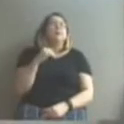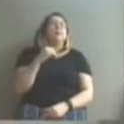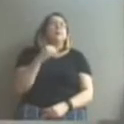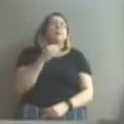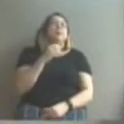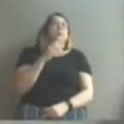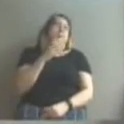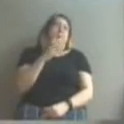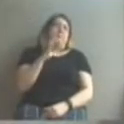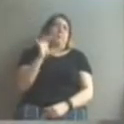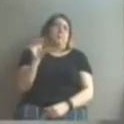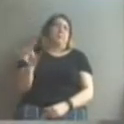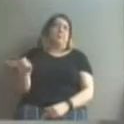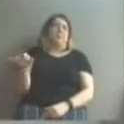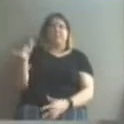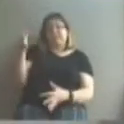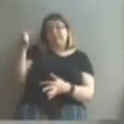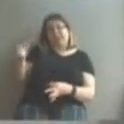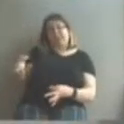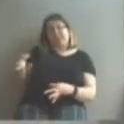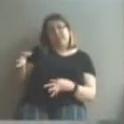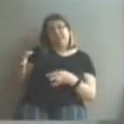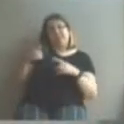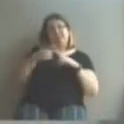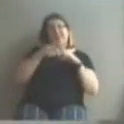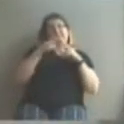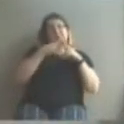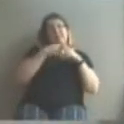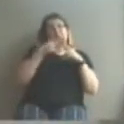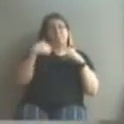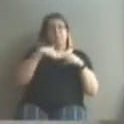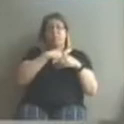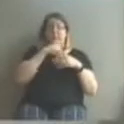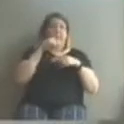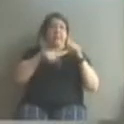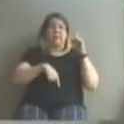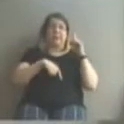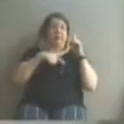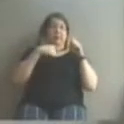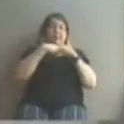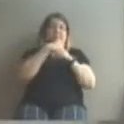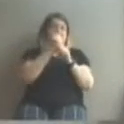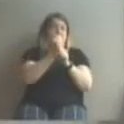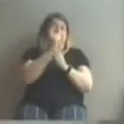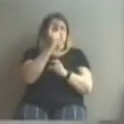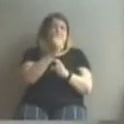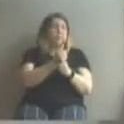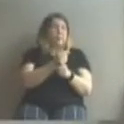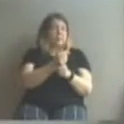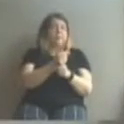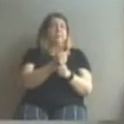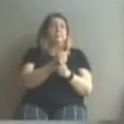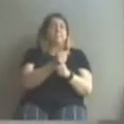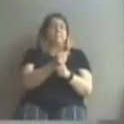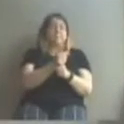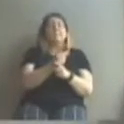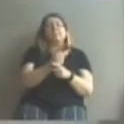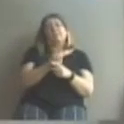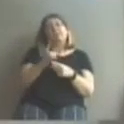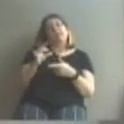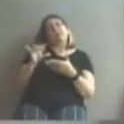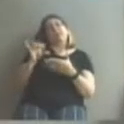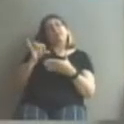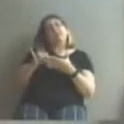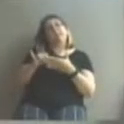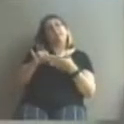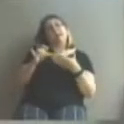But that's a decision by the interim that none of us can make, right? So that leads